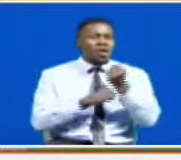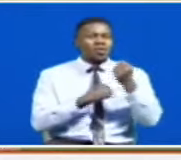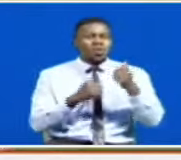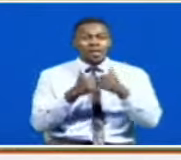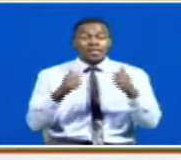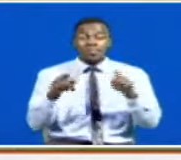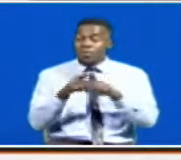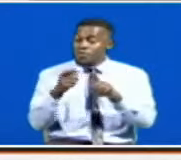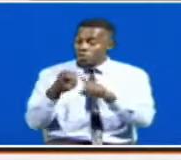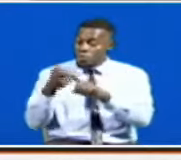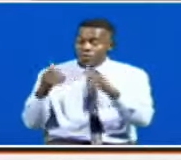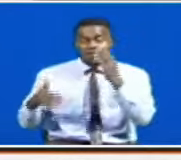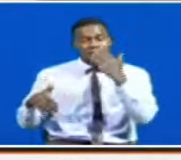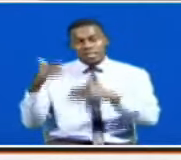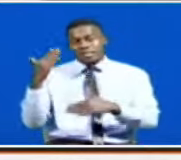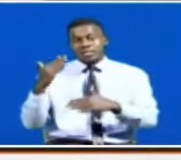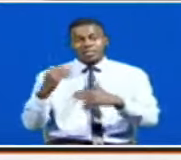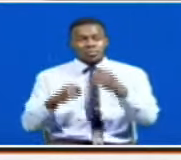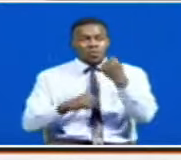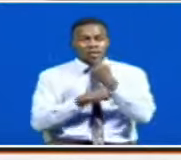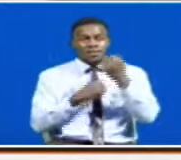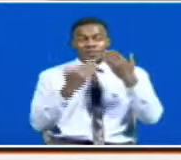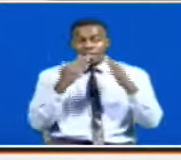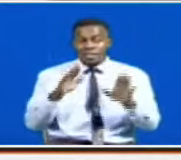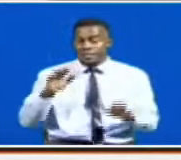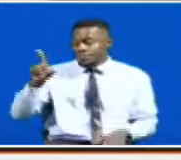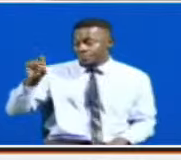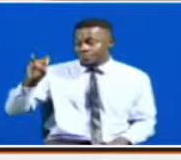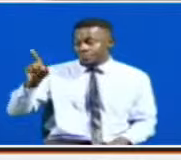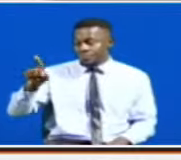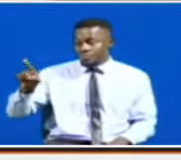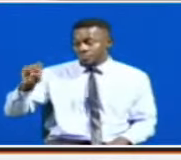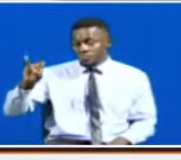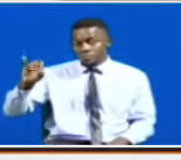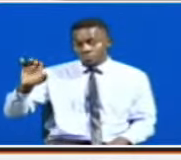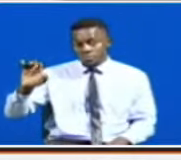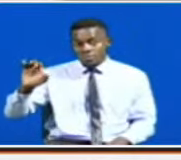from university. Marehemu Lizzie Wanyoike aliaga